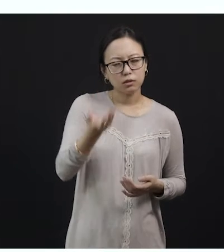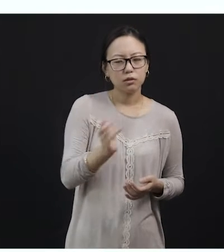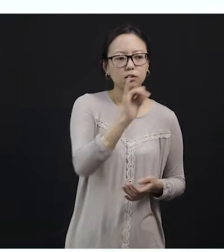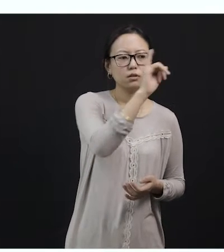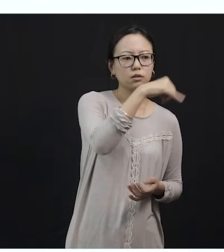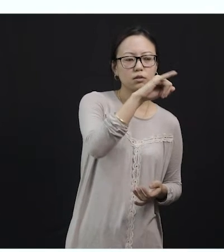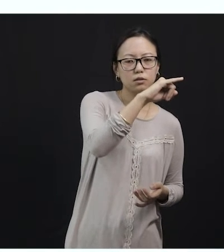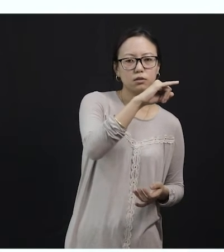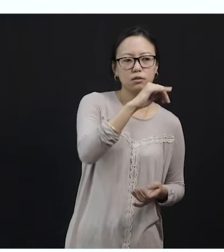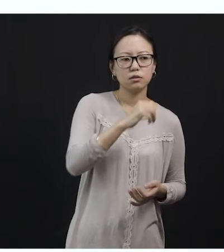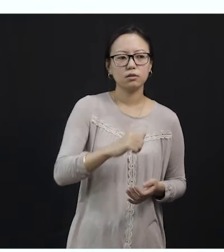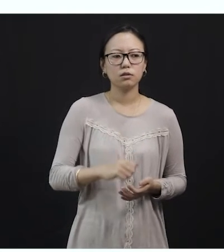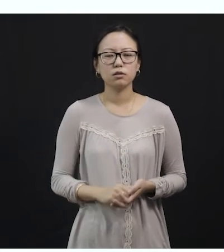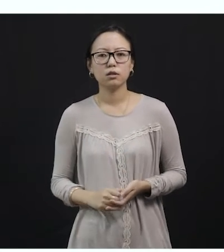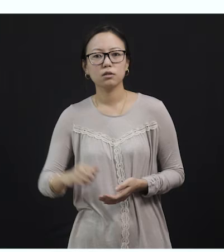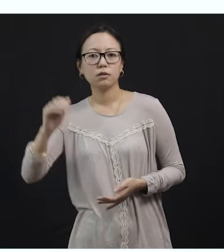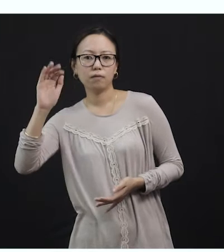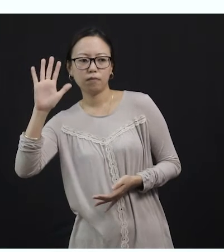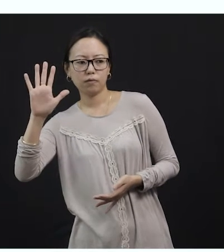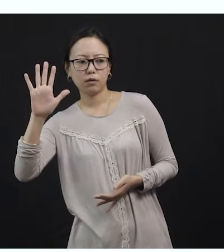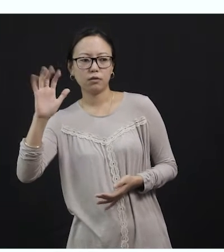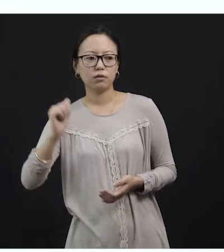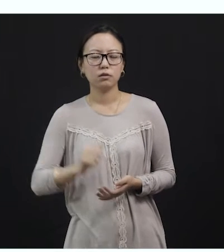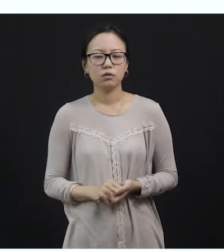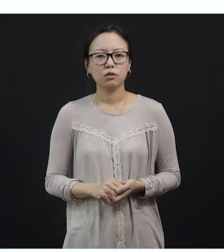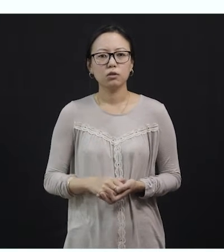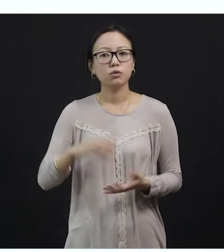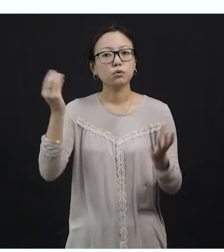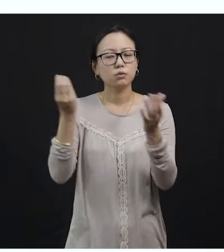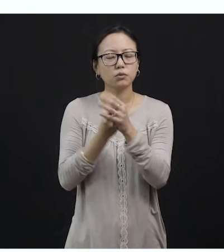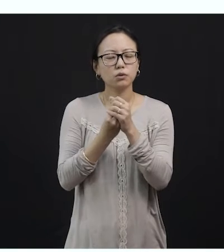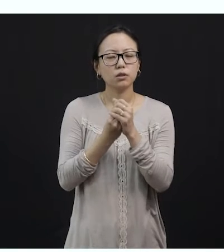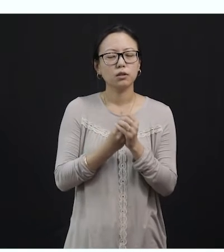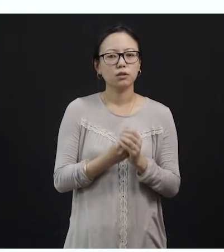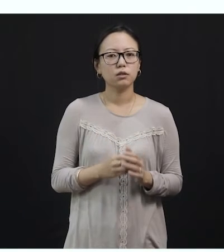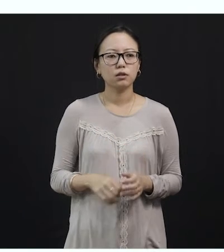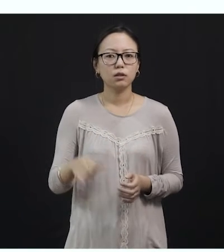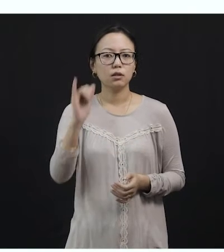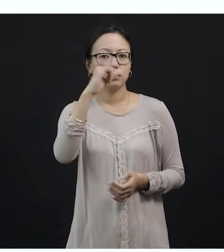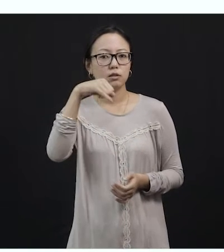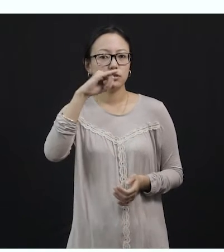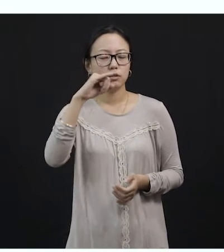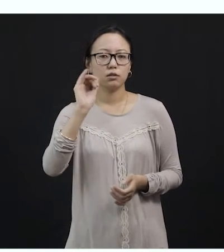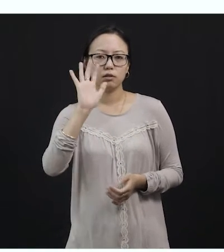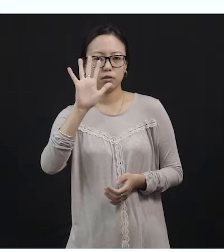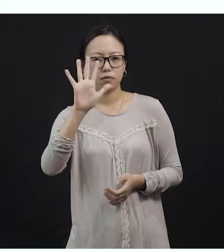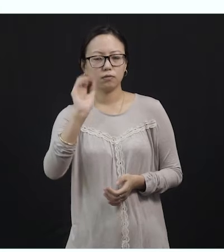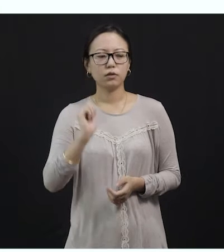strips, and 5 ones, that means 5 red strips. So when you combine, you